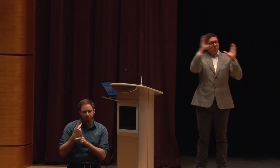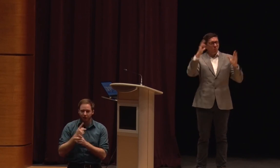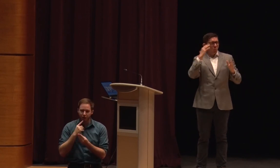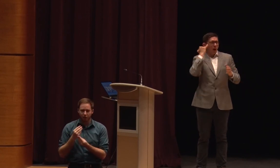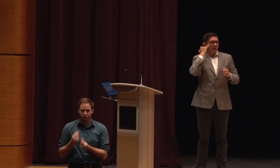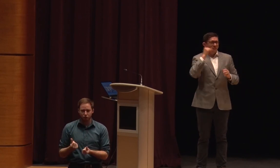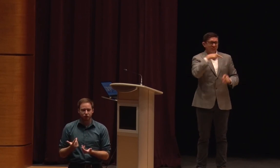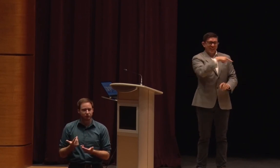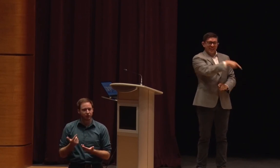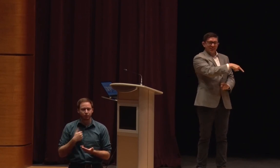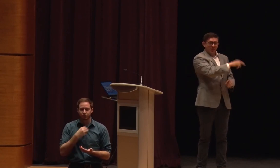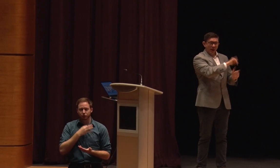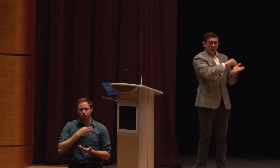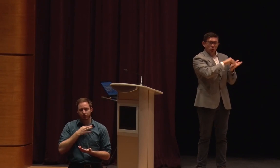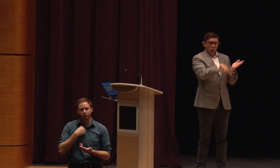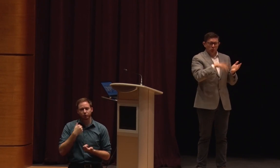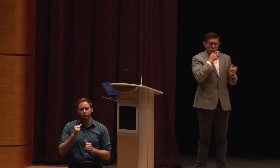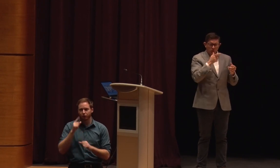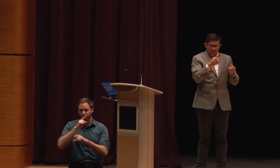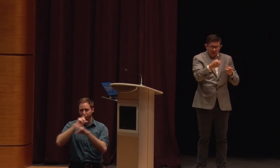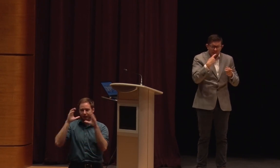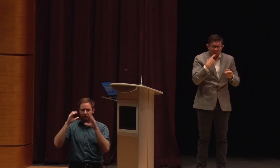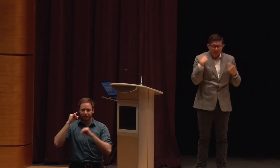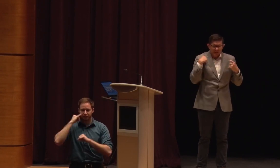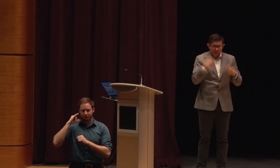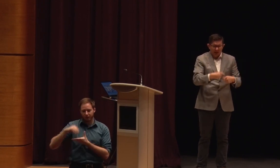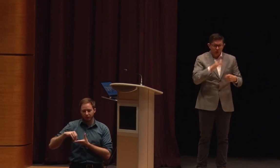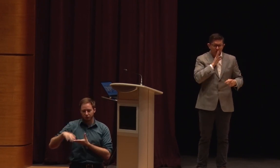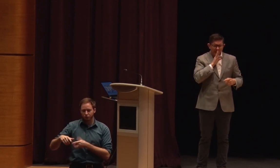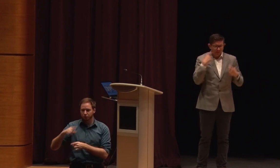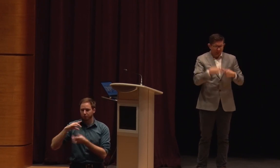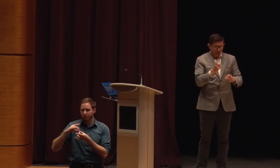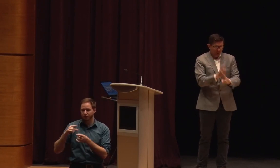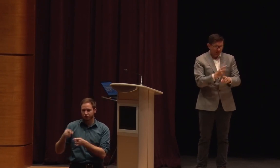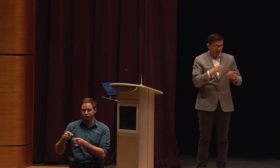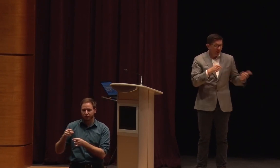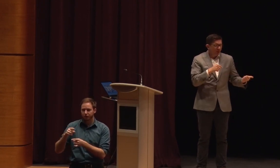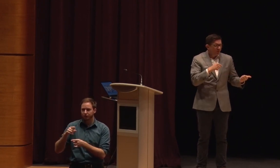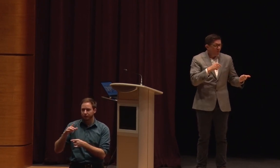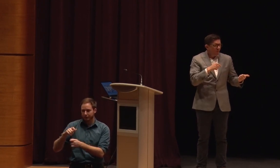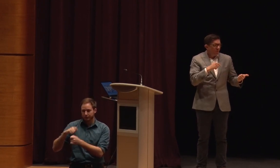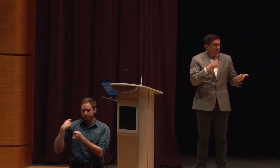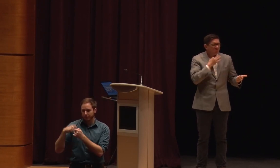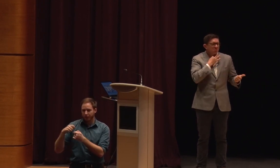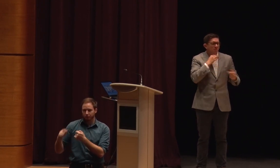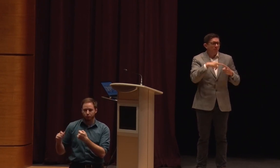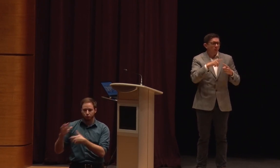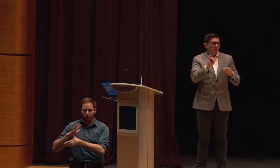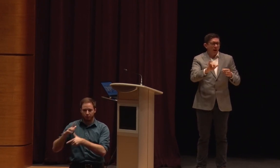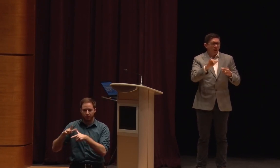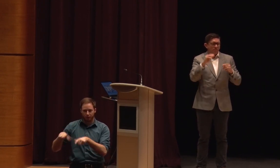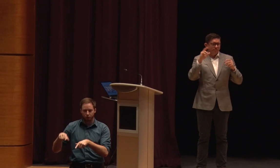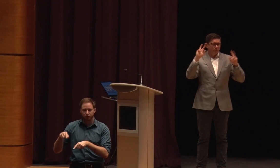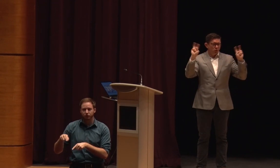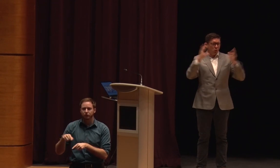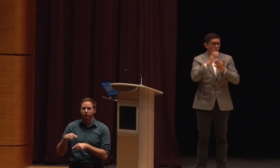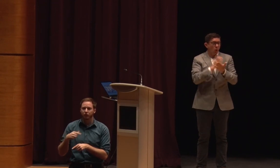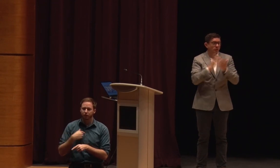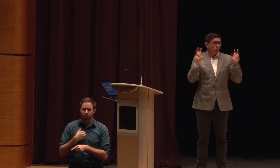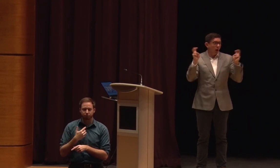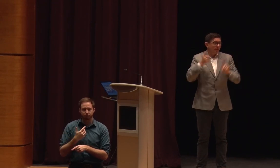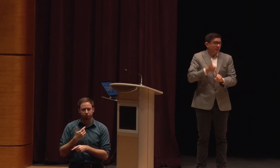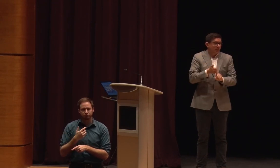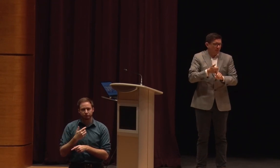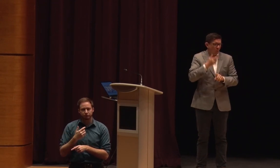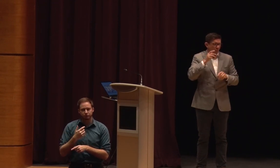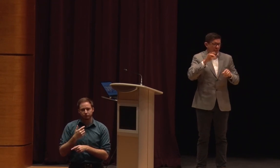solution. I'm curious, I'm trying to envision if that student, you had said that Spanish was their first language. So I'm